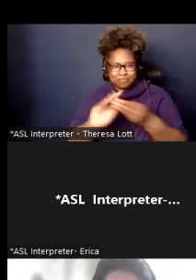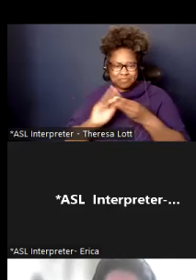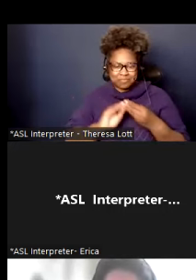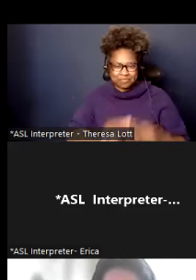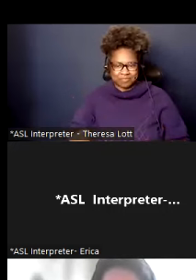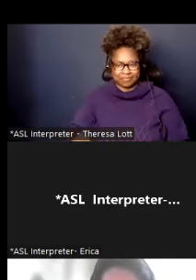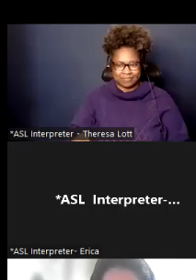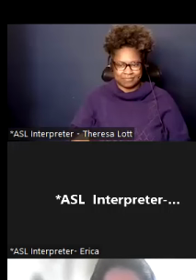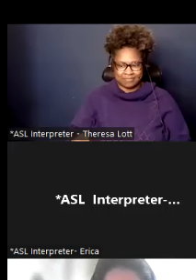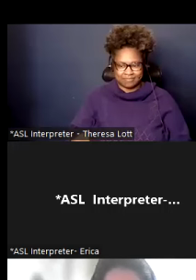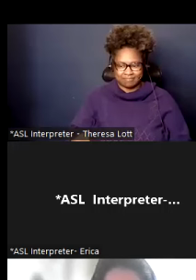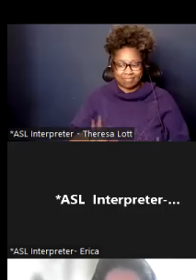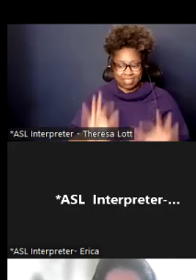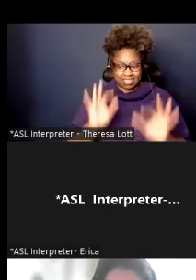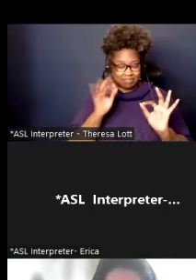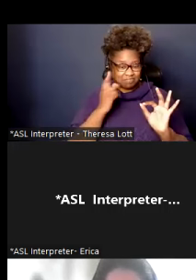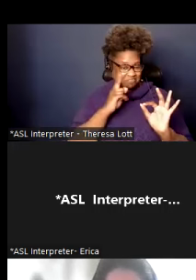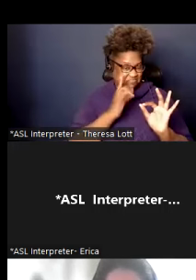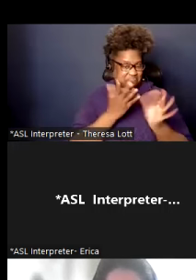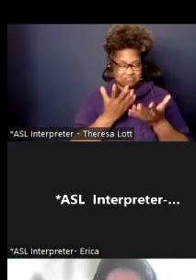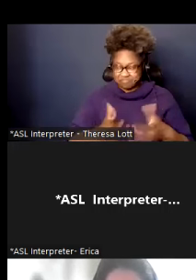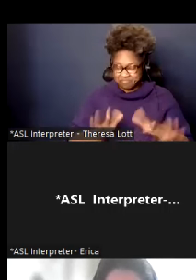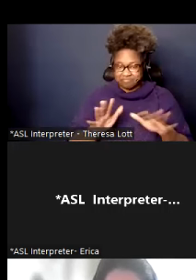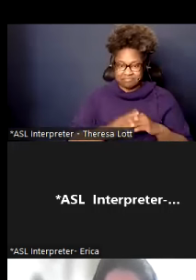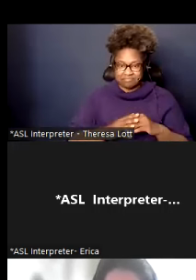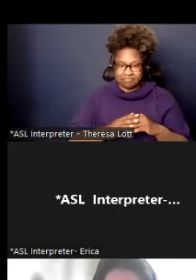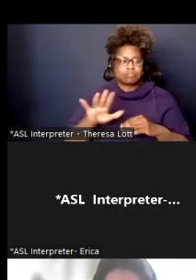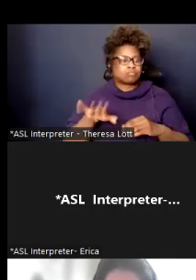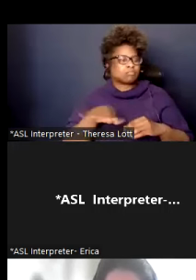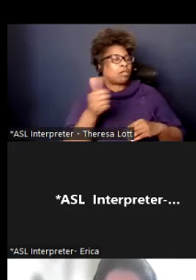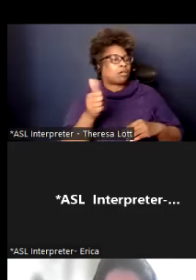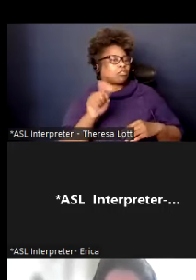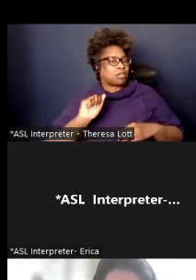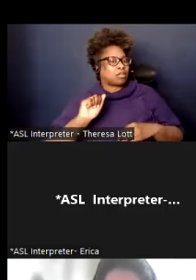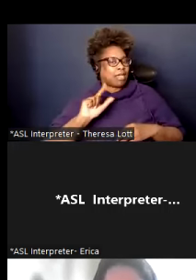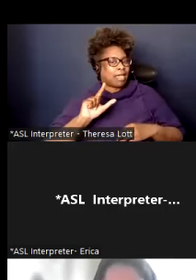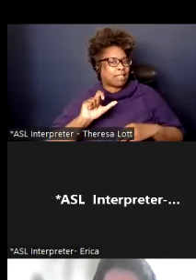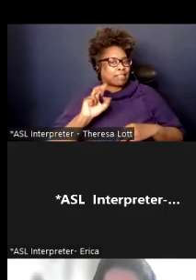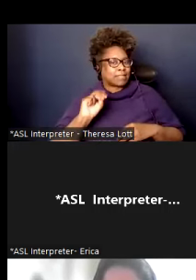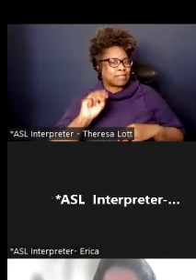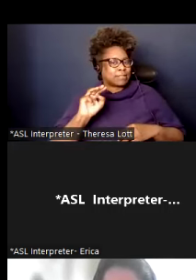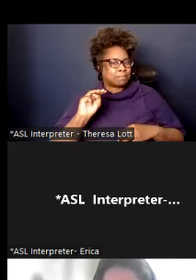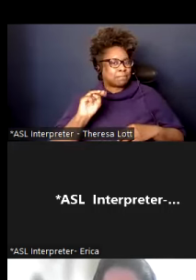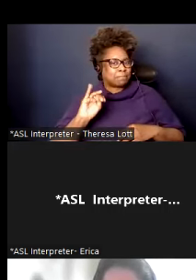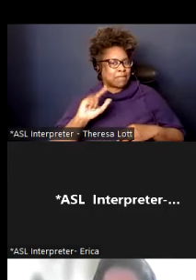I think that's everyone. We also have Alan Miller on the line.